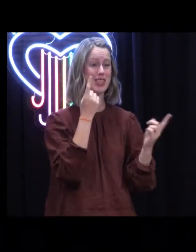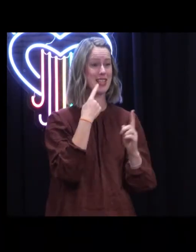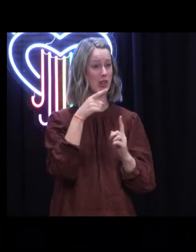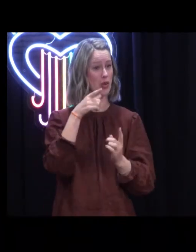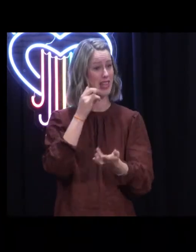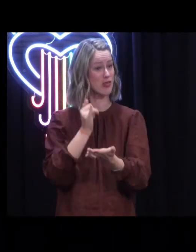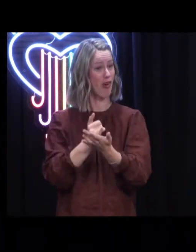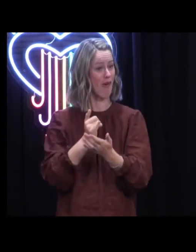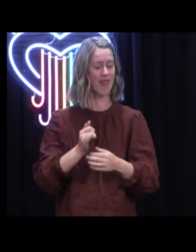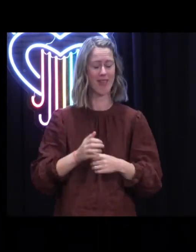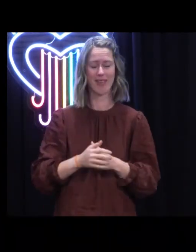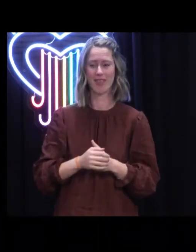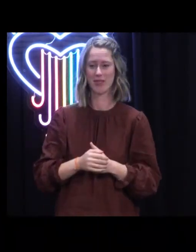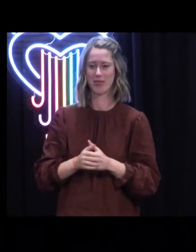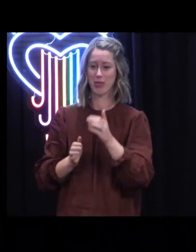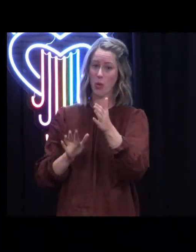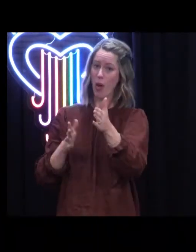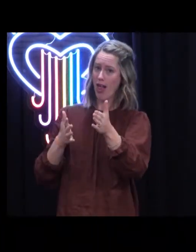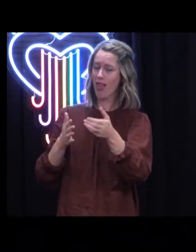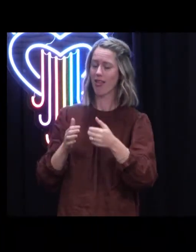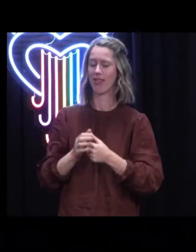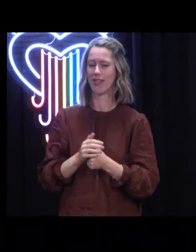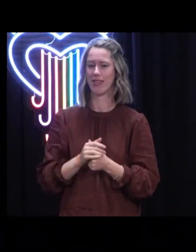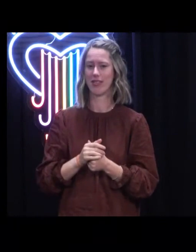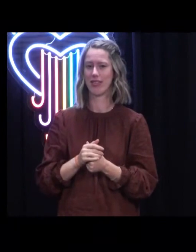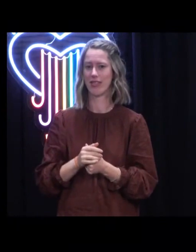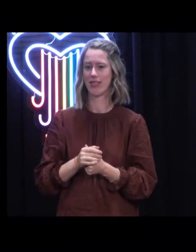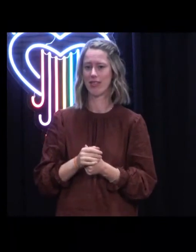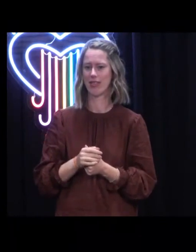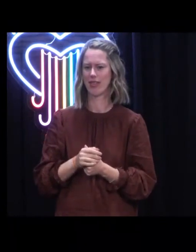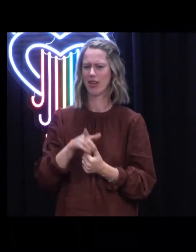that himself. Does it give you,